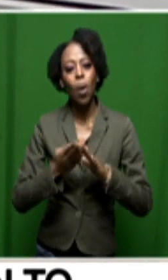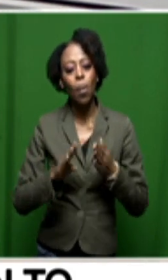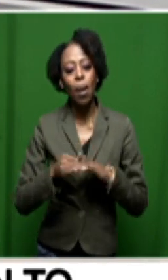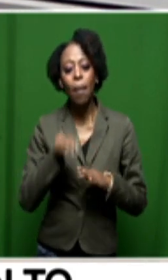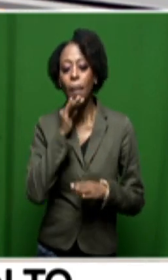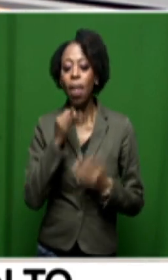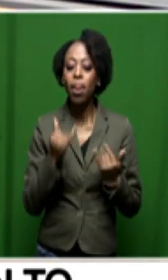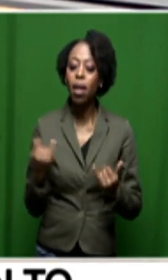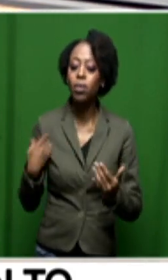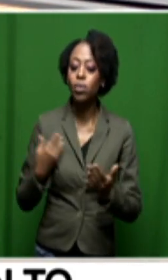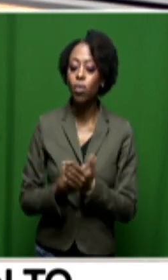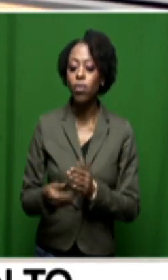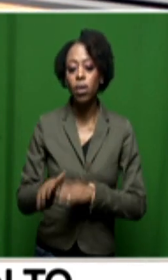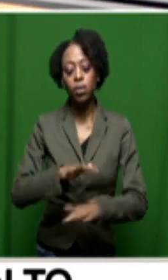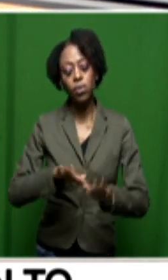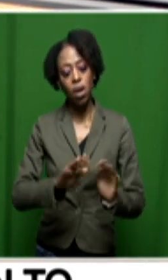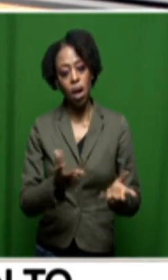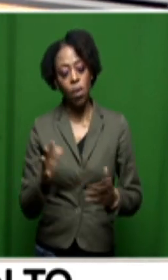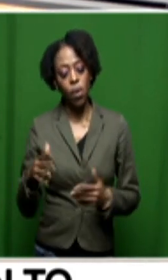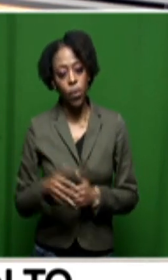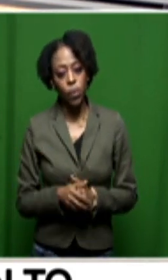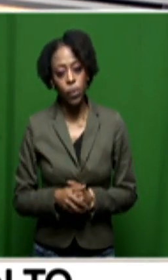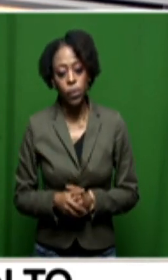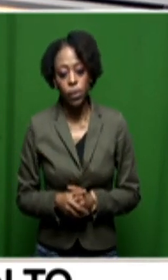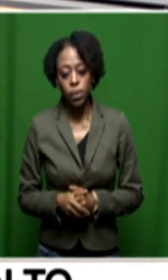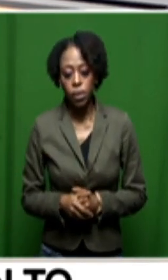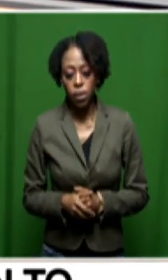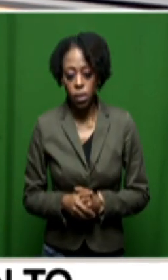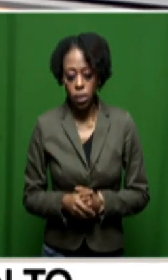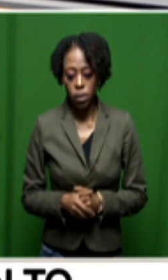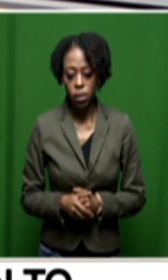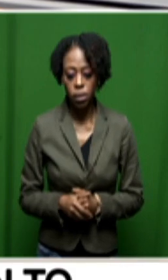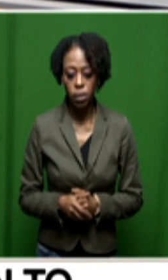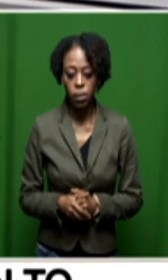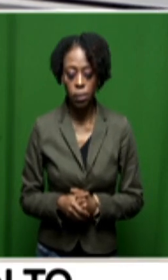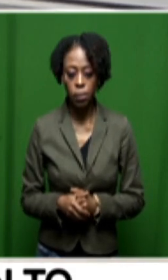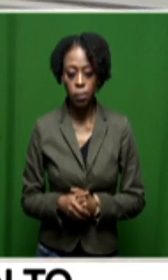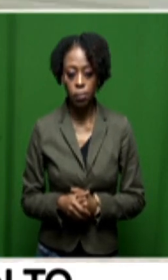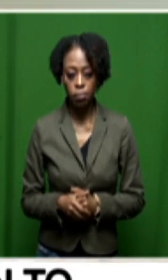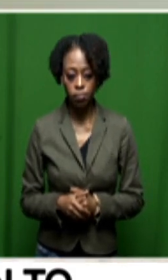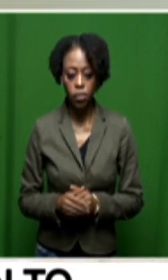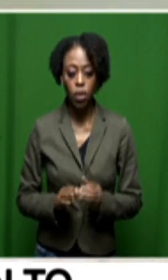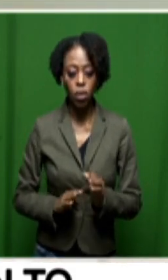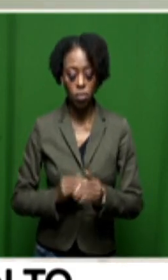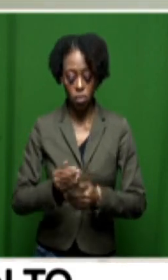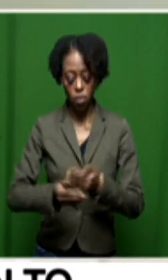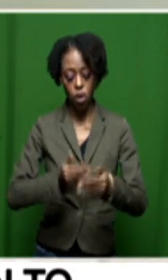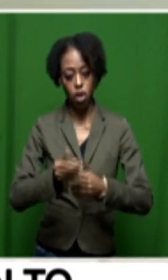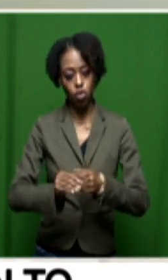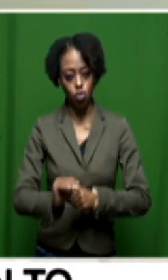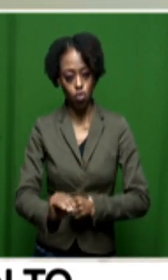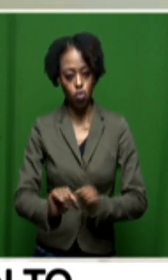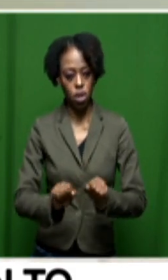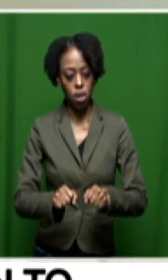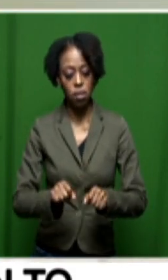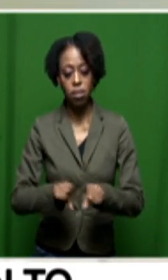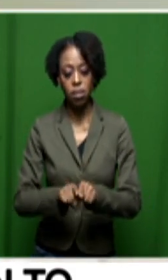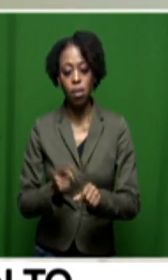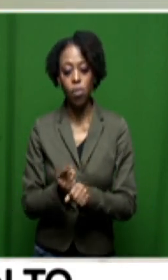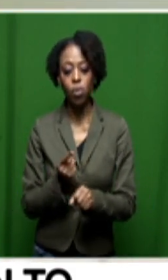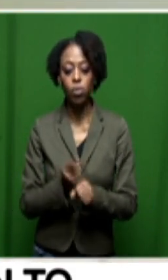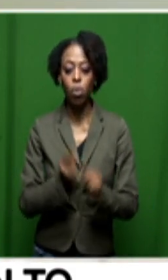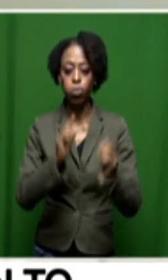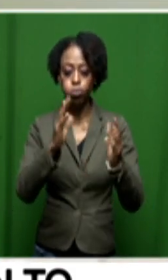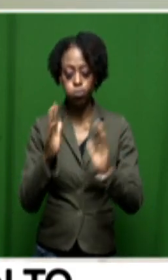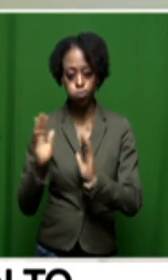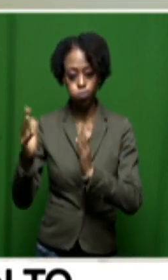faring on this, on these two levels? I think we are making some progress, and we must applaud some